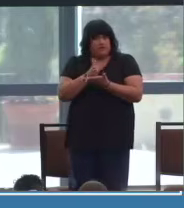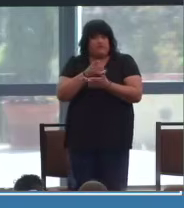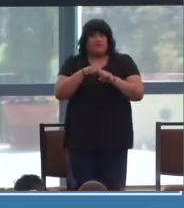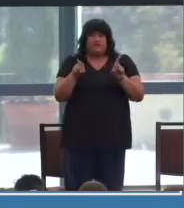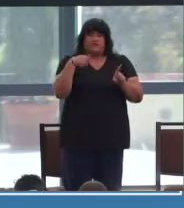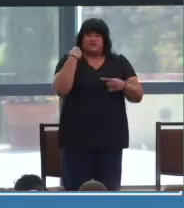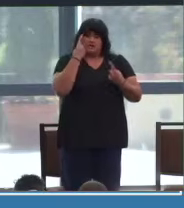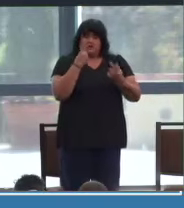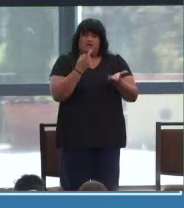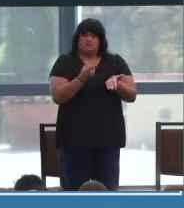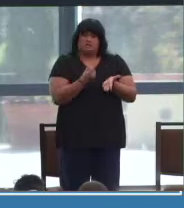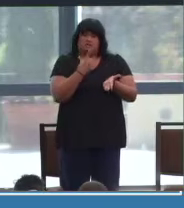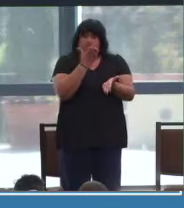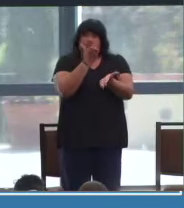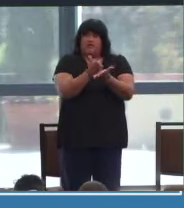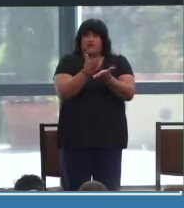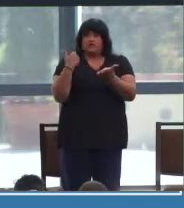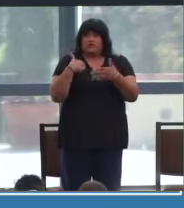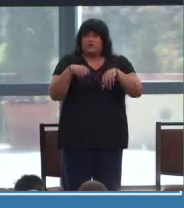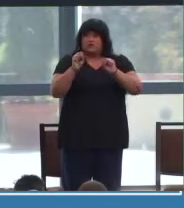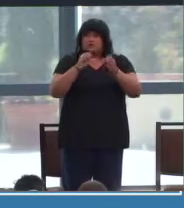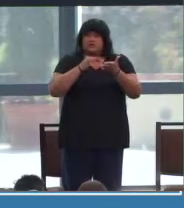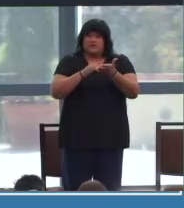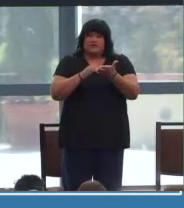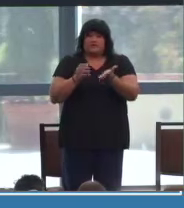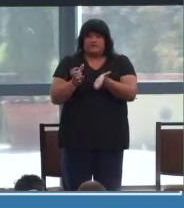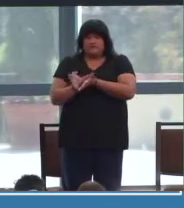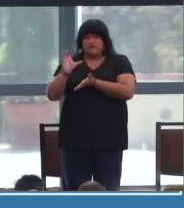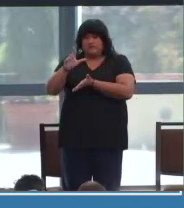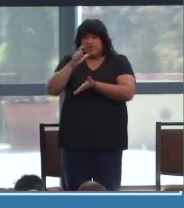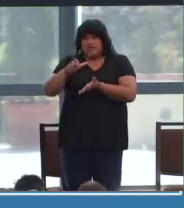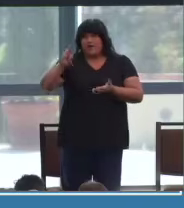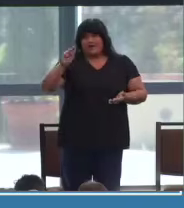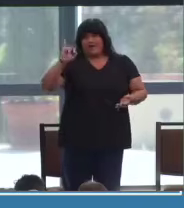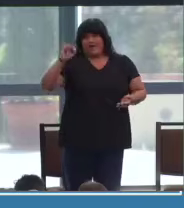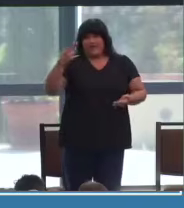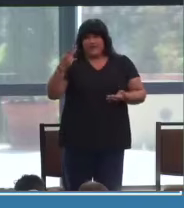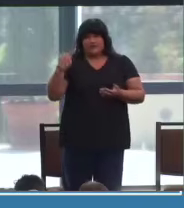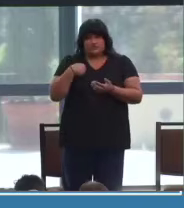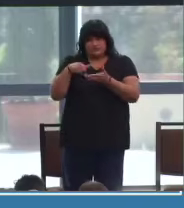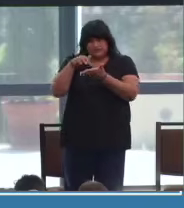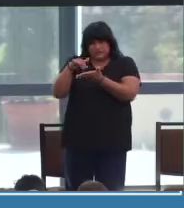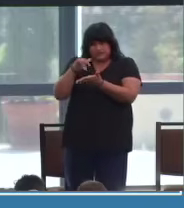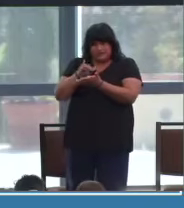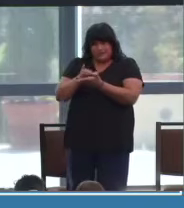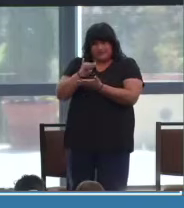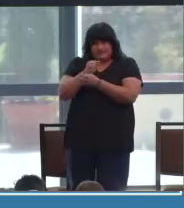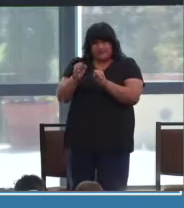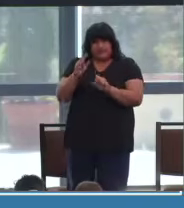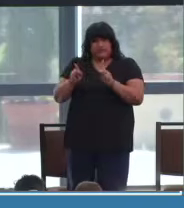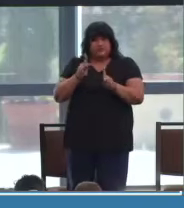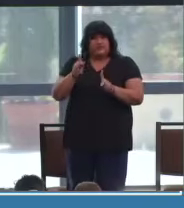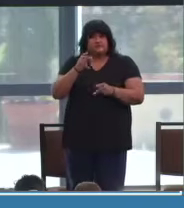trying to stop it, we're doing a study, again, funded by the NIH, where we're looking to see if it's safe for patients to stop